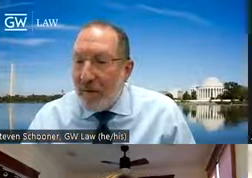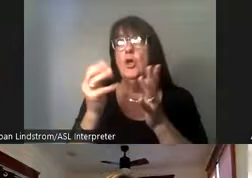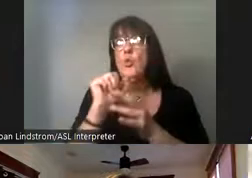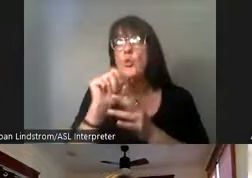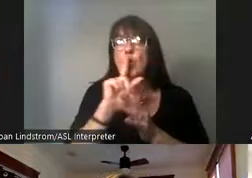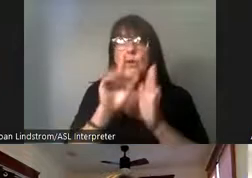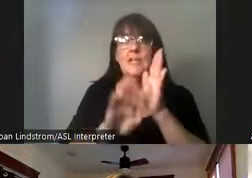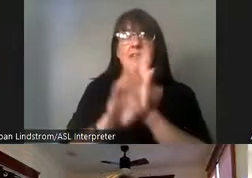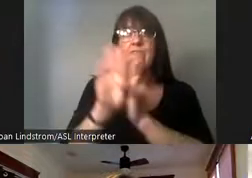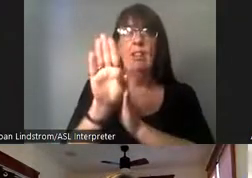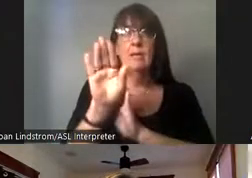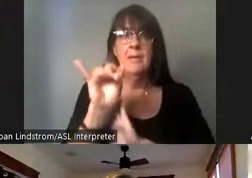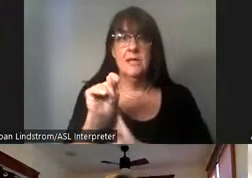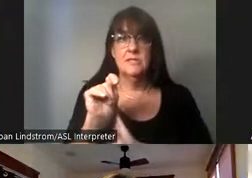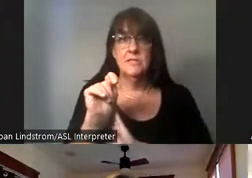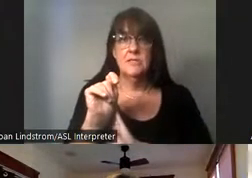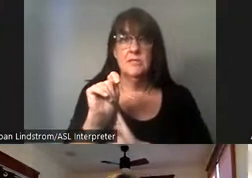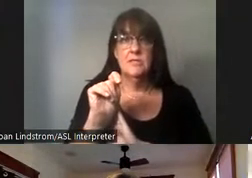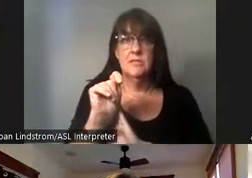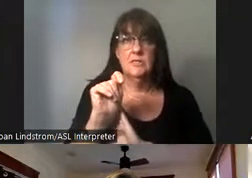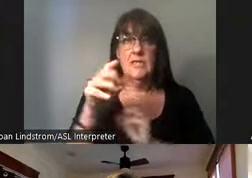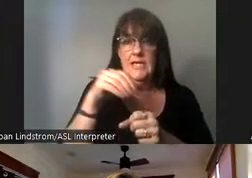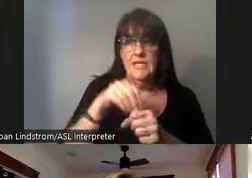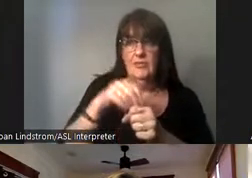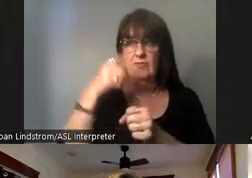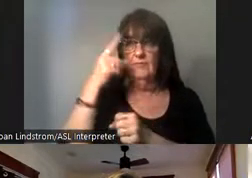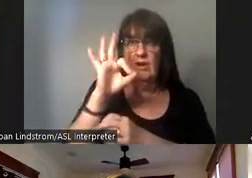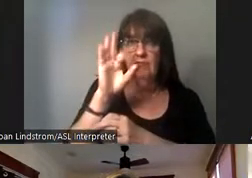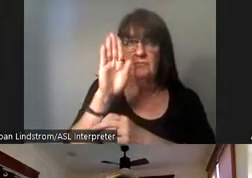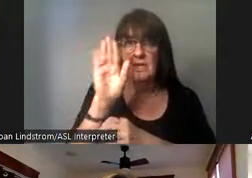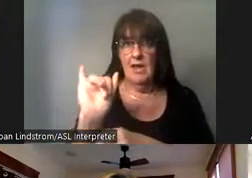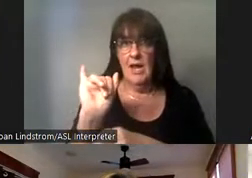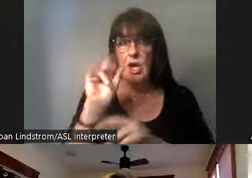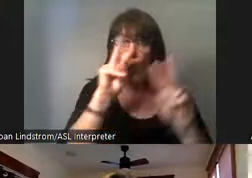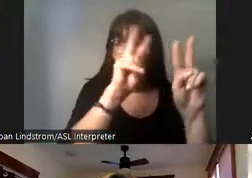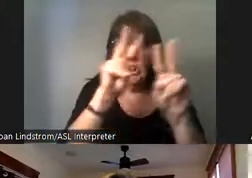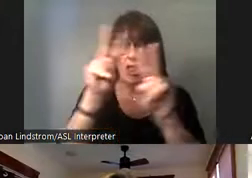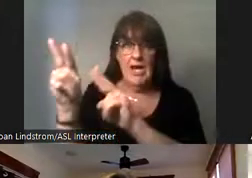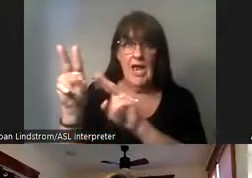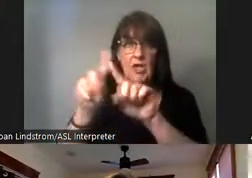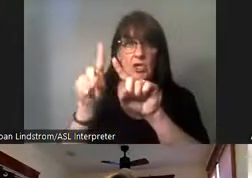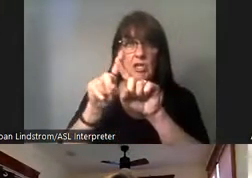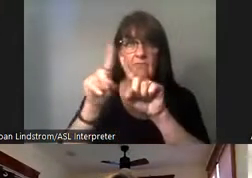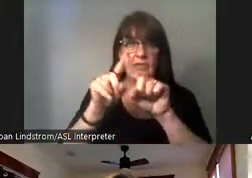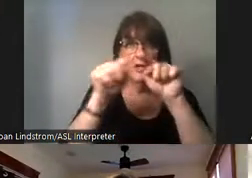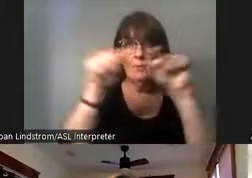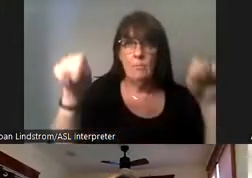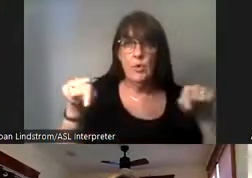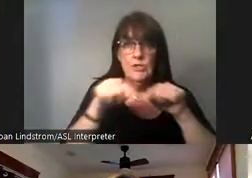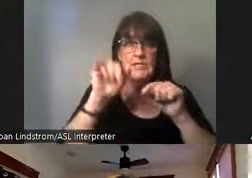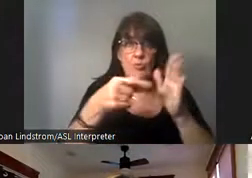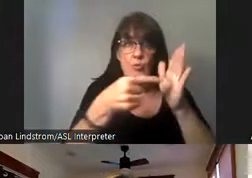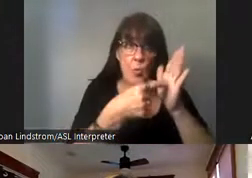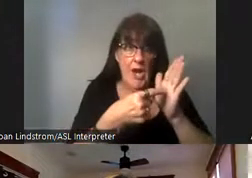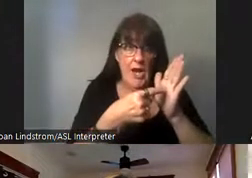it internal to FAI, we reach out, because if you look at some of the executive orders that requires us to,